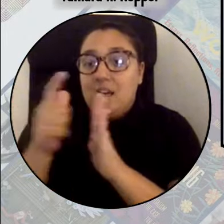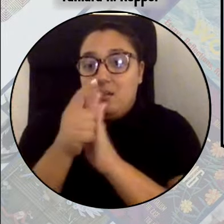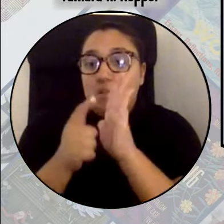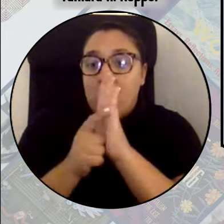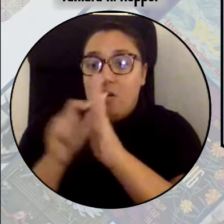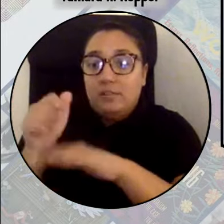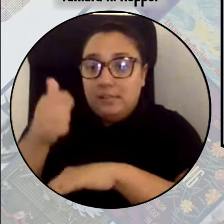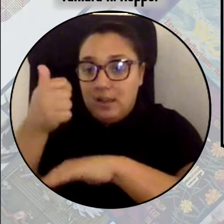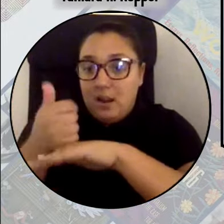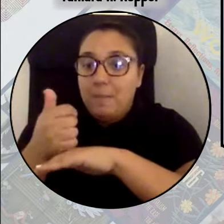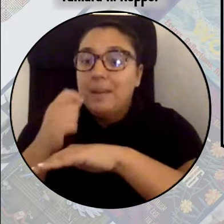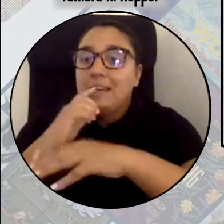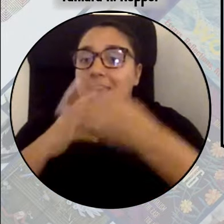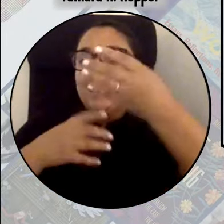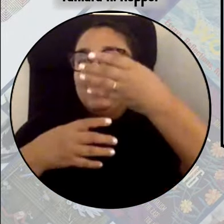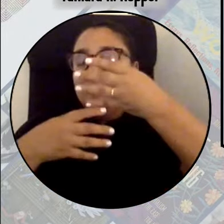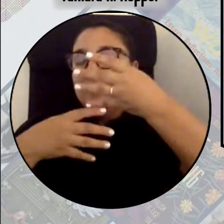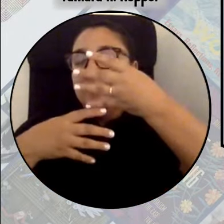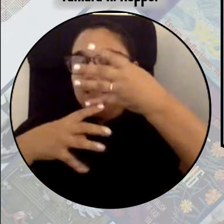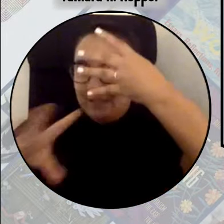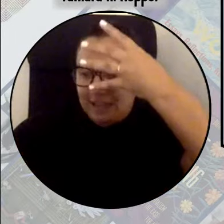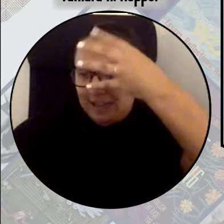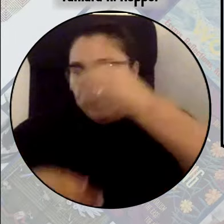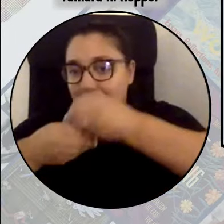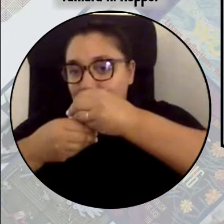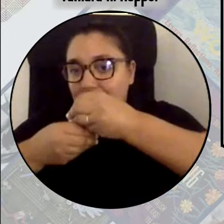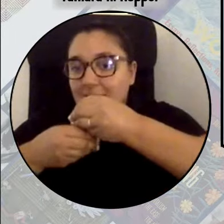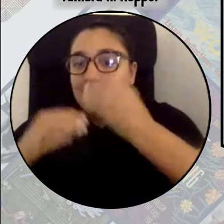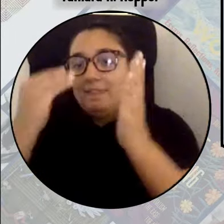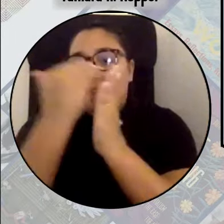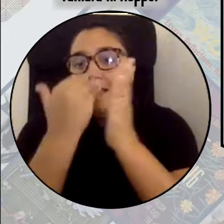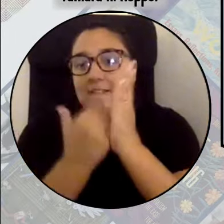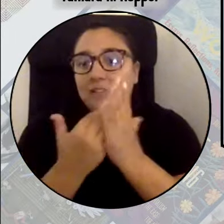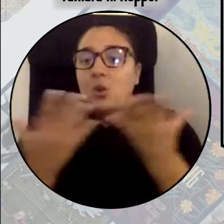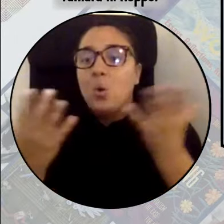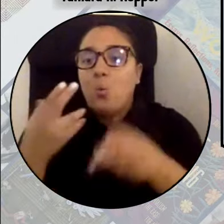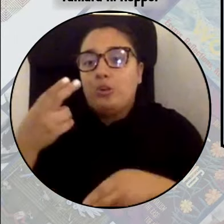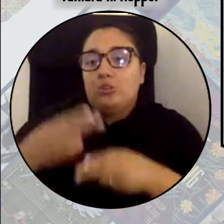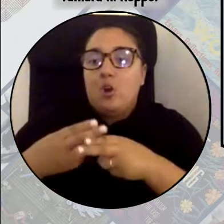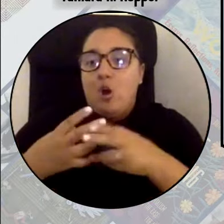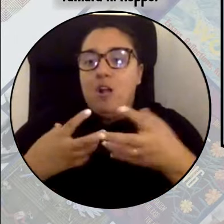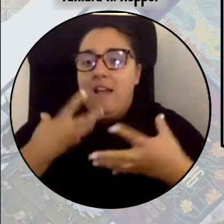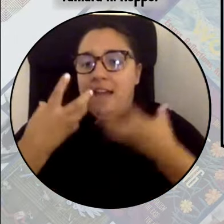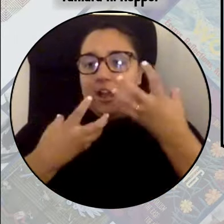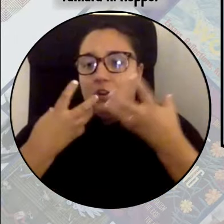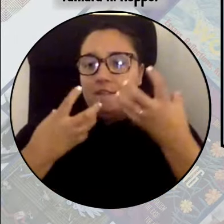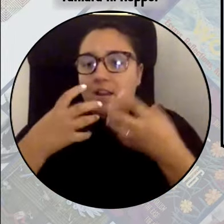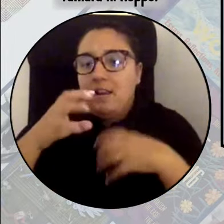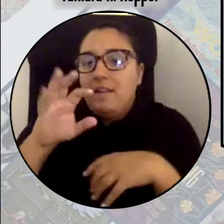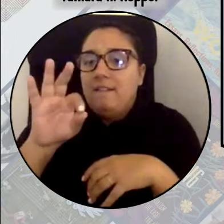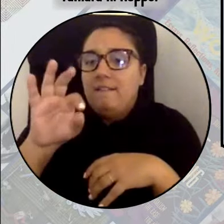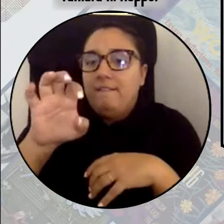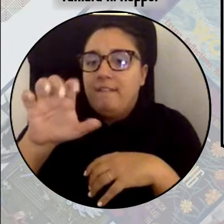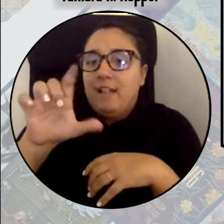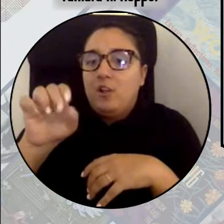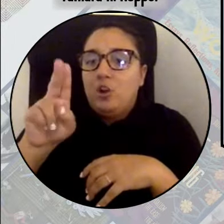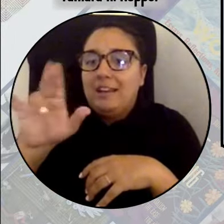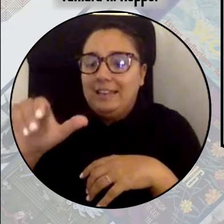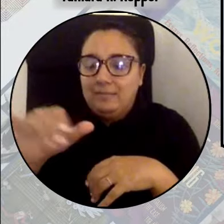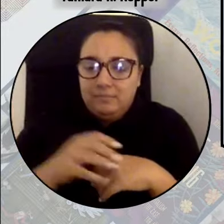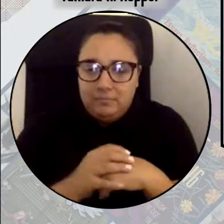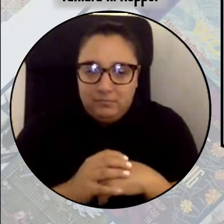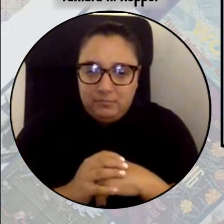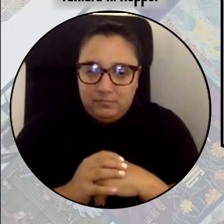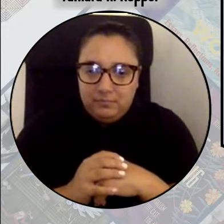constant theme, this expanding what can count as an aggravated felony, right? And so then also eliminate federal judges' power to recommend